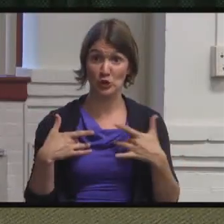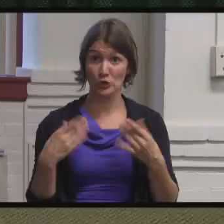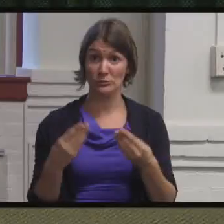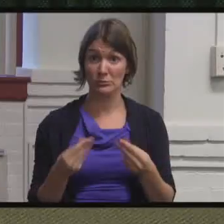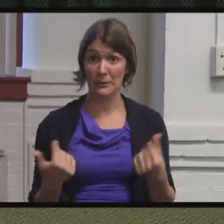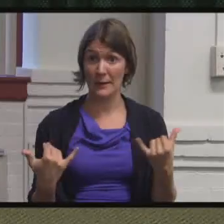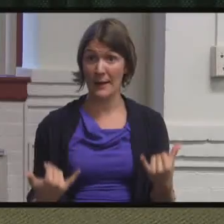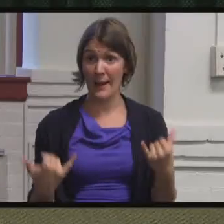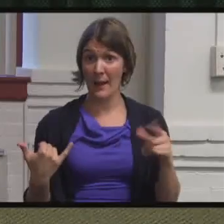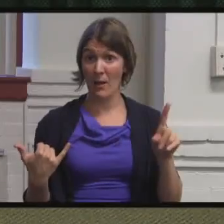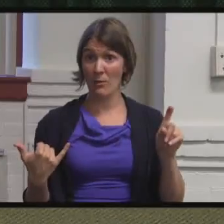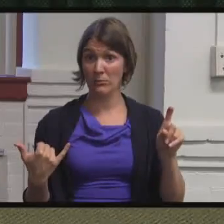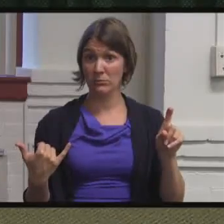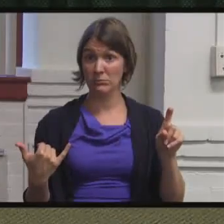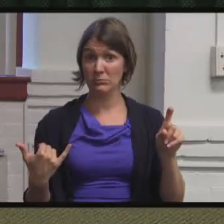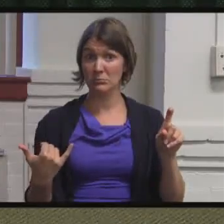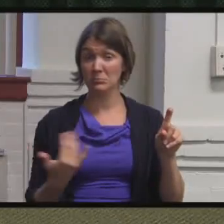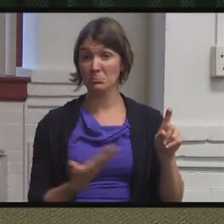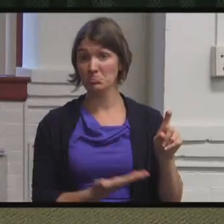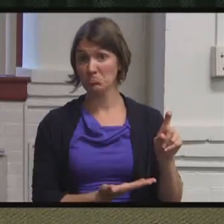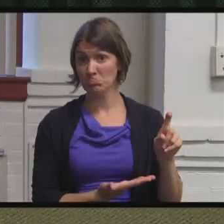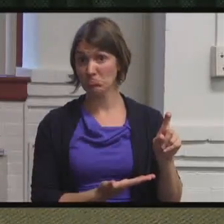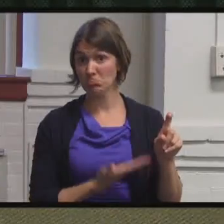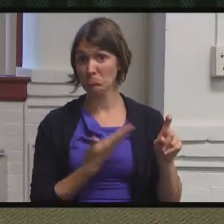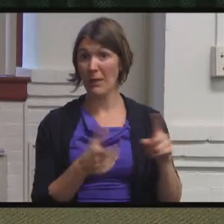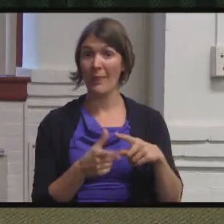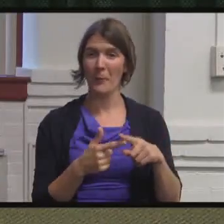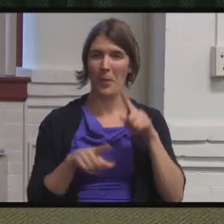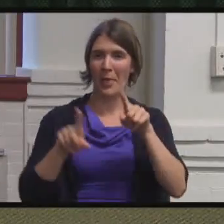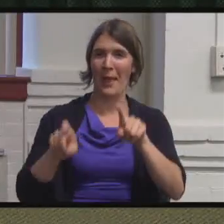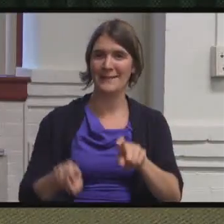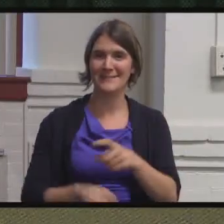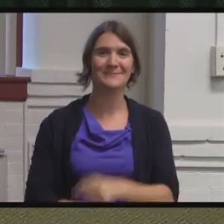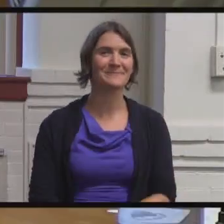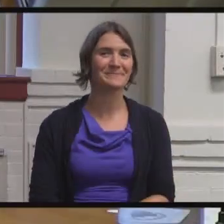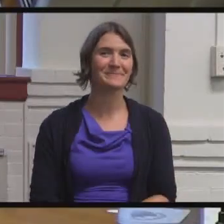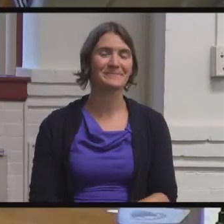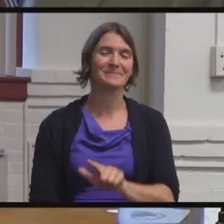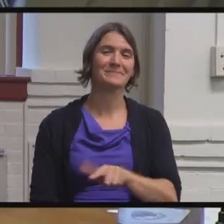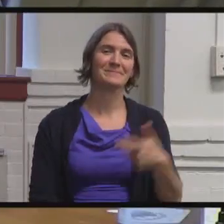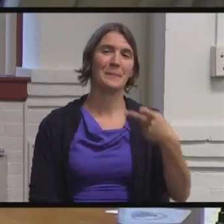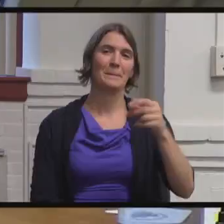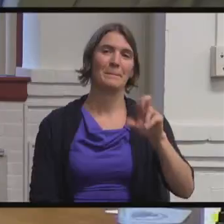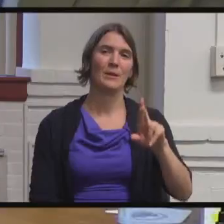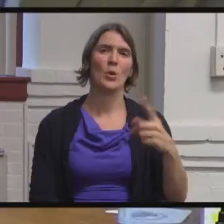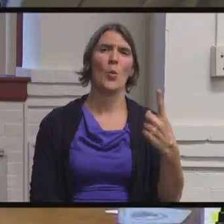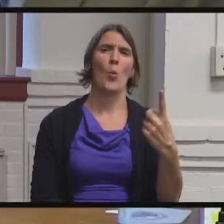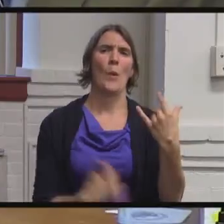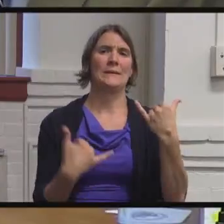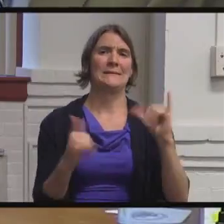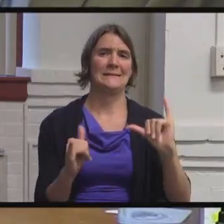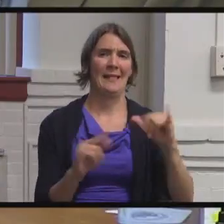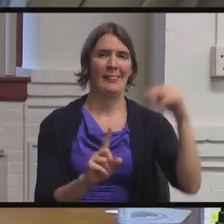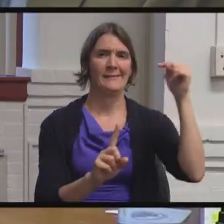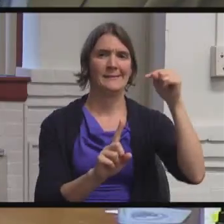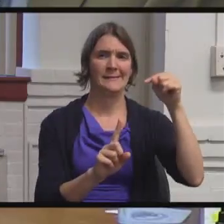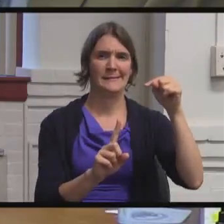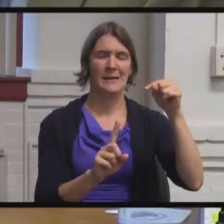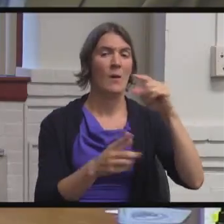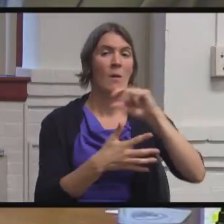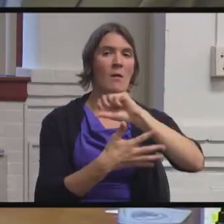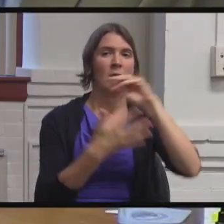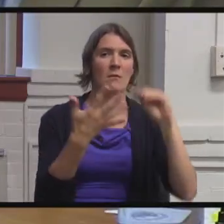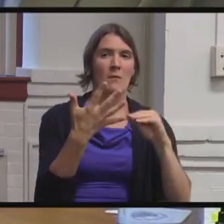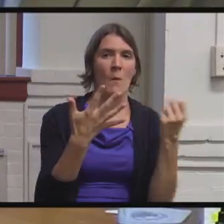remain, and we can then ask questions. Peter? There is one remaining issue, and I'd like to get to that last,